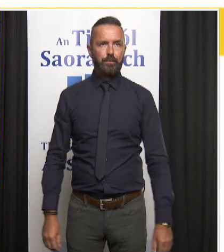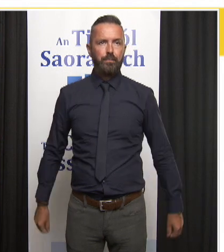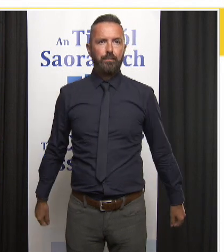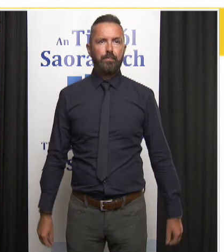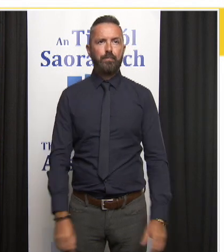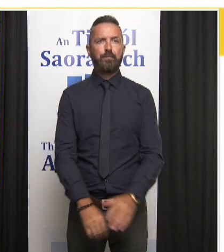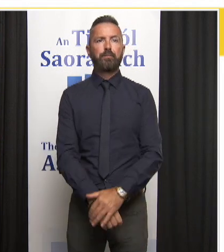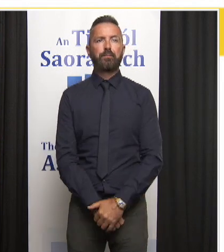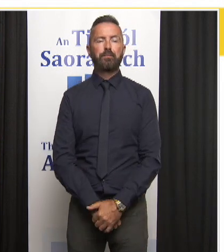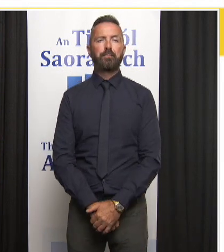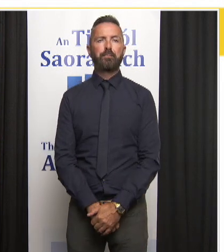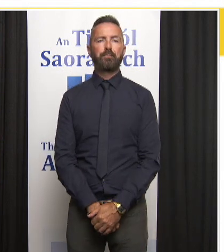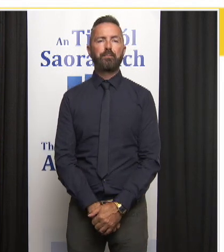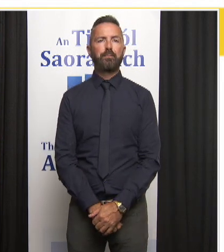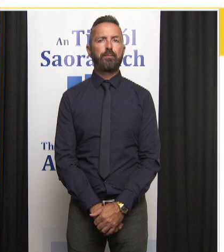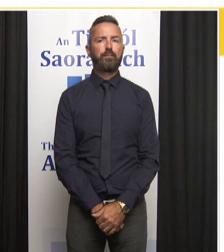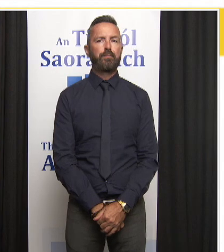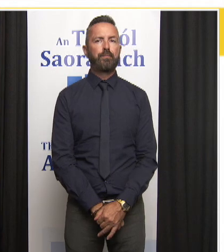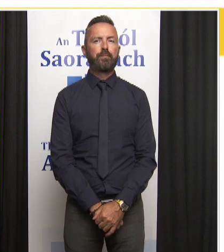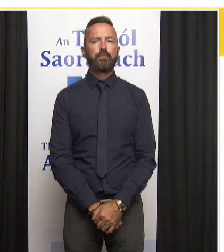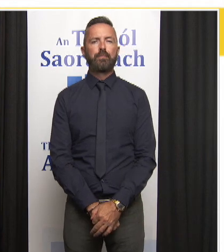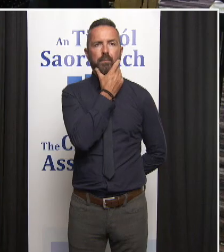Just if I can see the slides even on it.